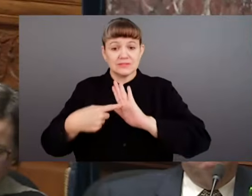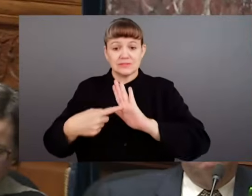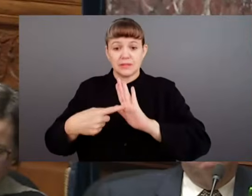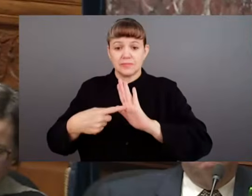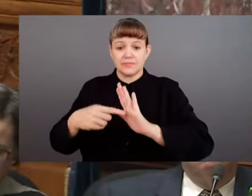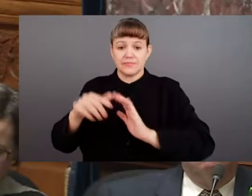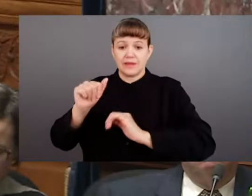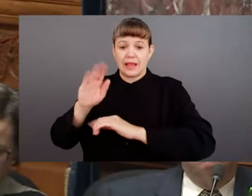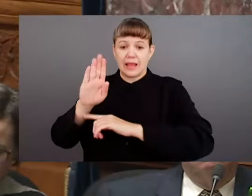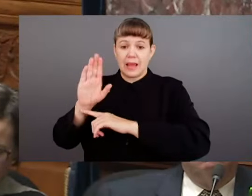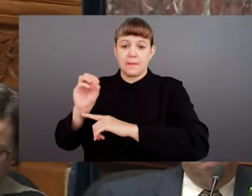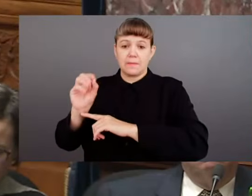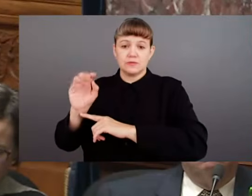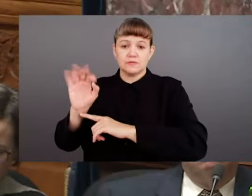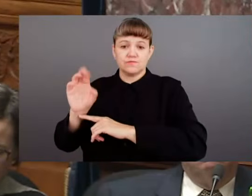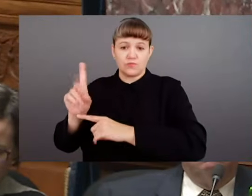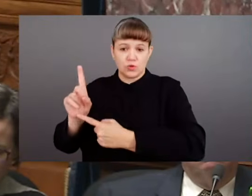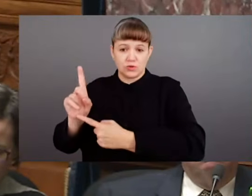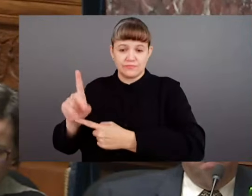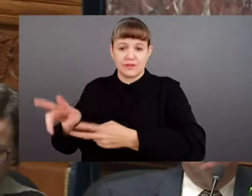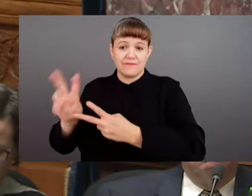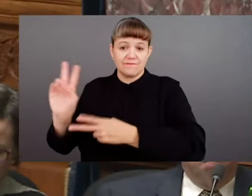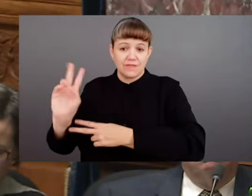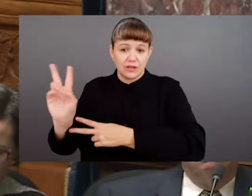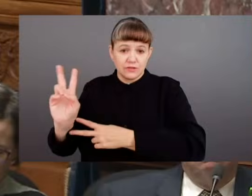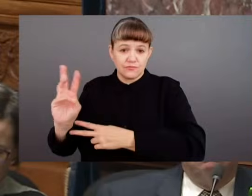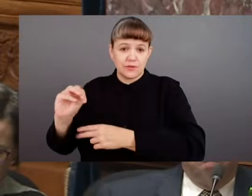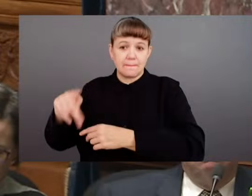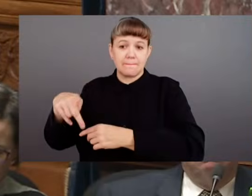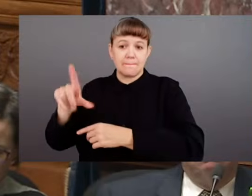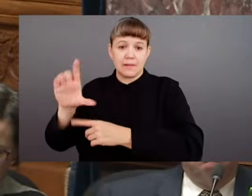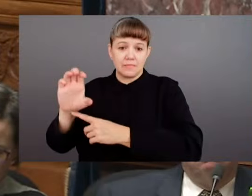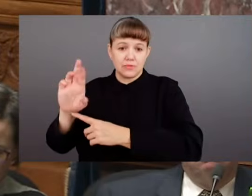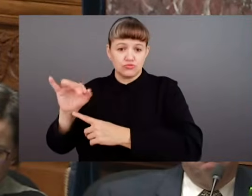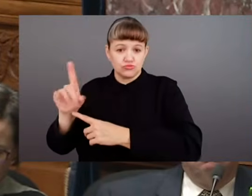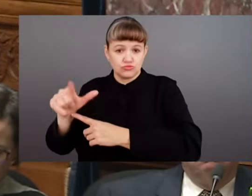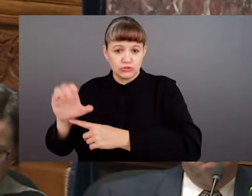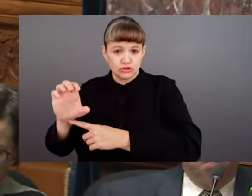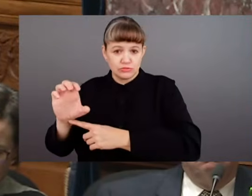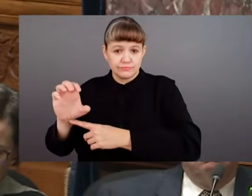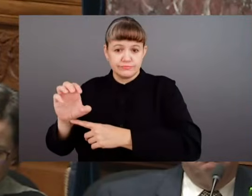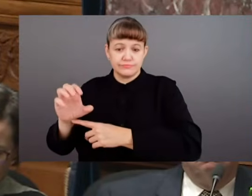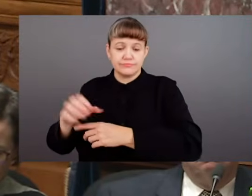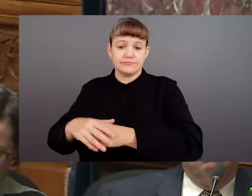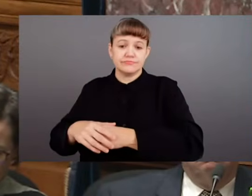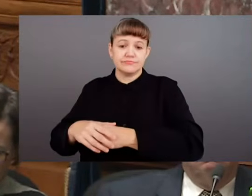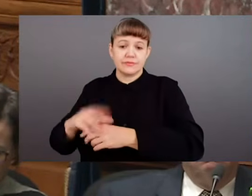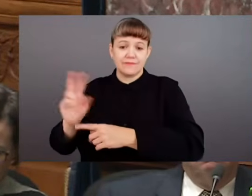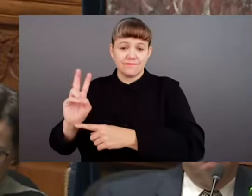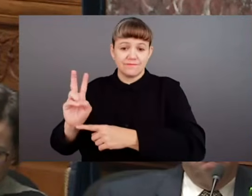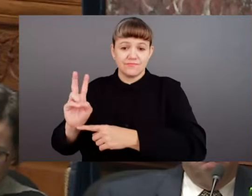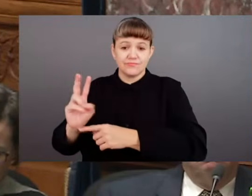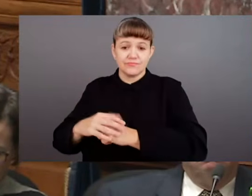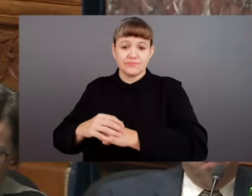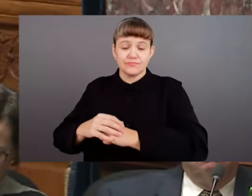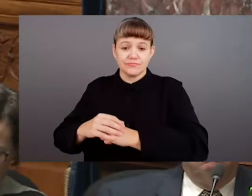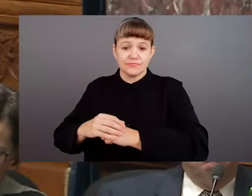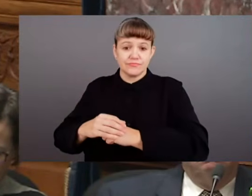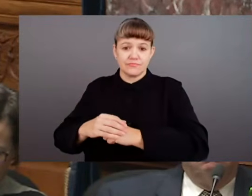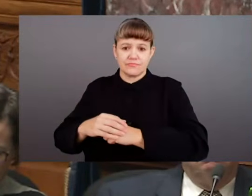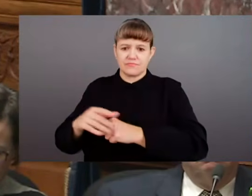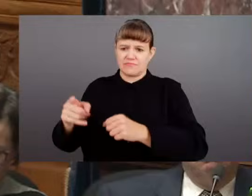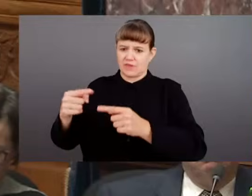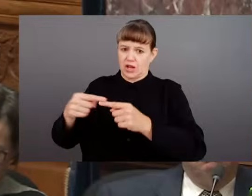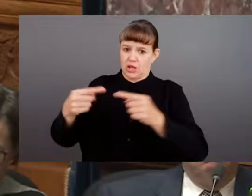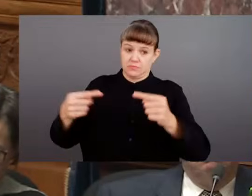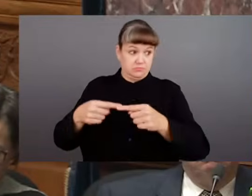the Wally Strip. The opposition has been clear that they want to cancel our housing actions, that they're opposed to supportive